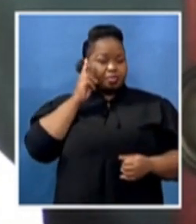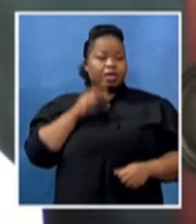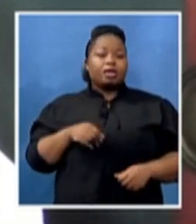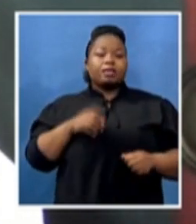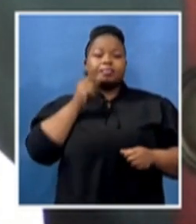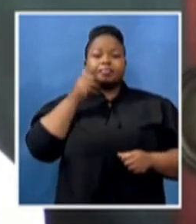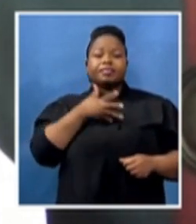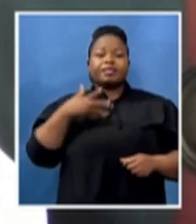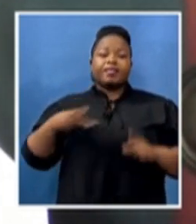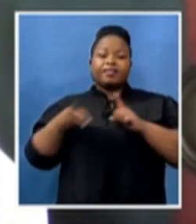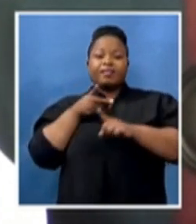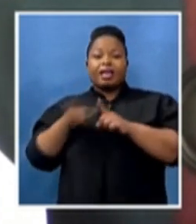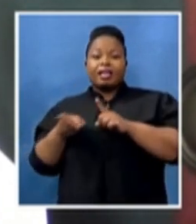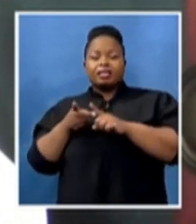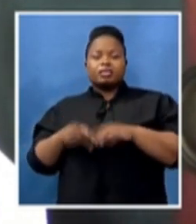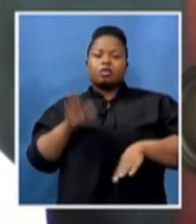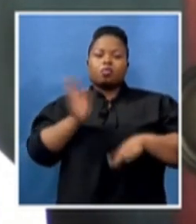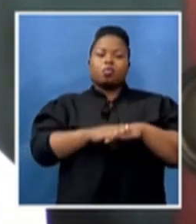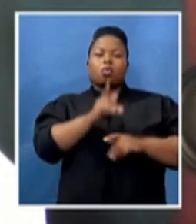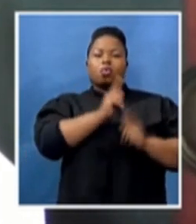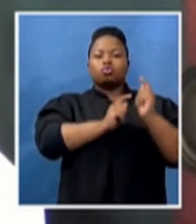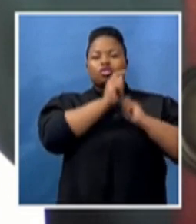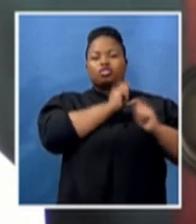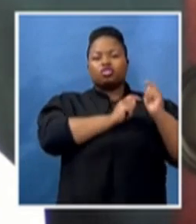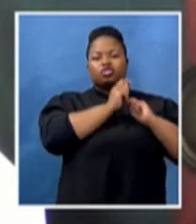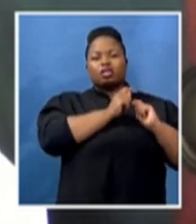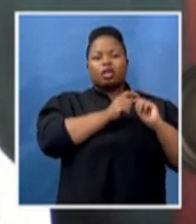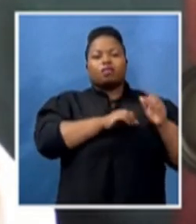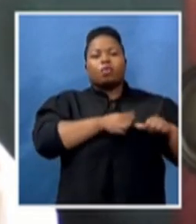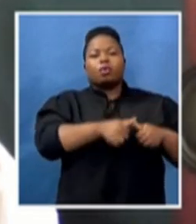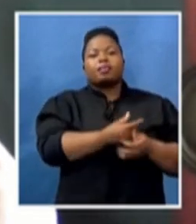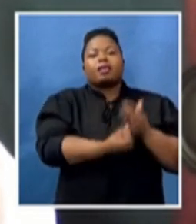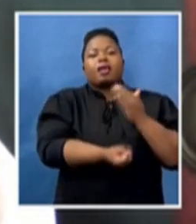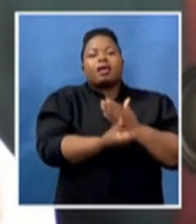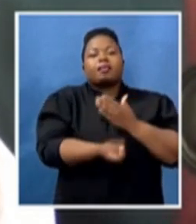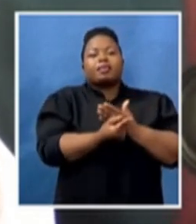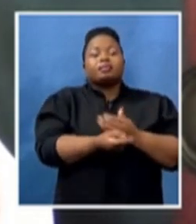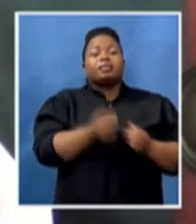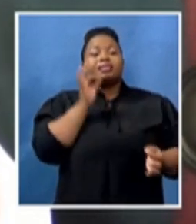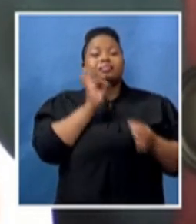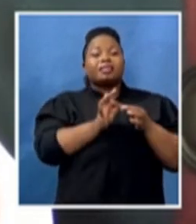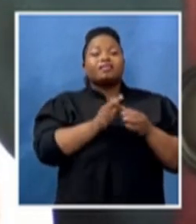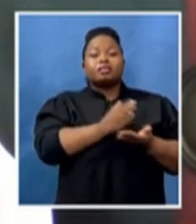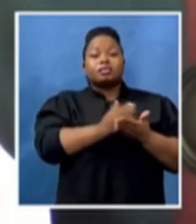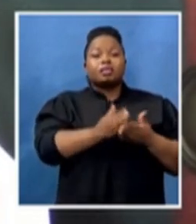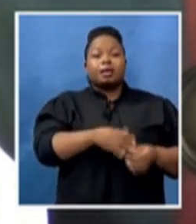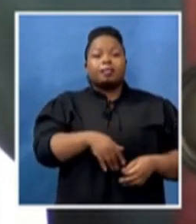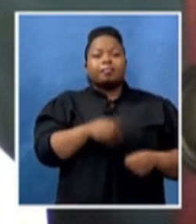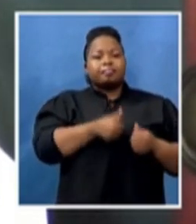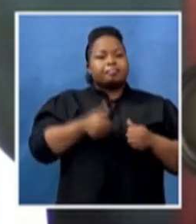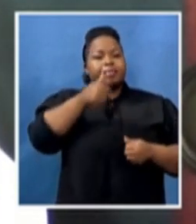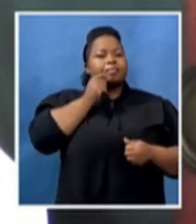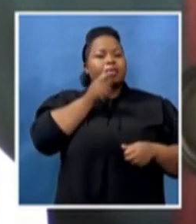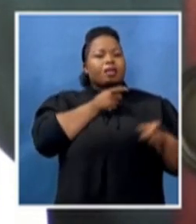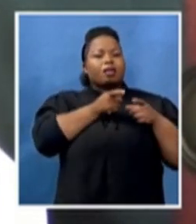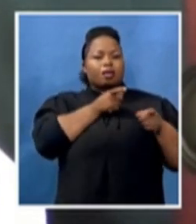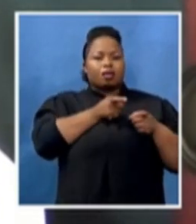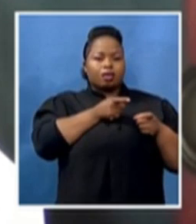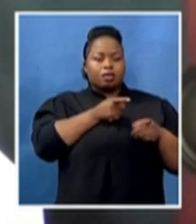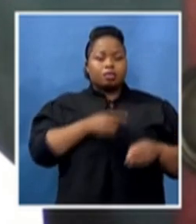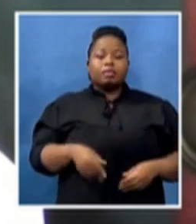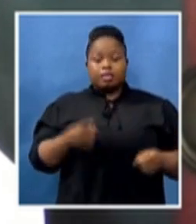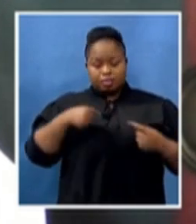or conservative norms, particularly the ones that are primarily patriarchal. Here we are talking about the